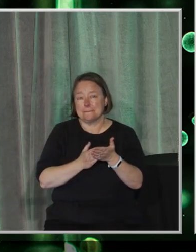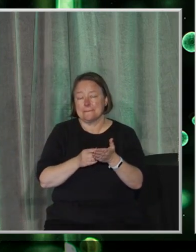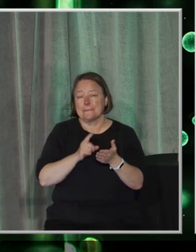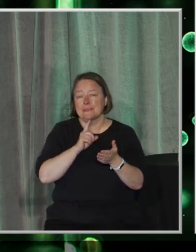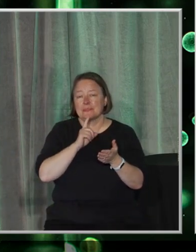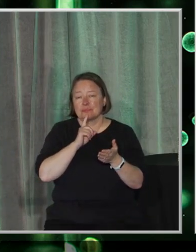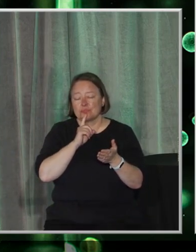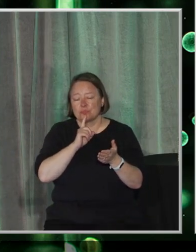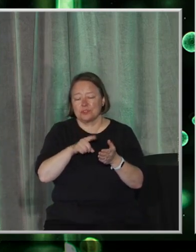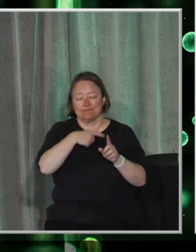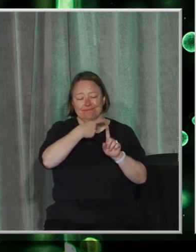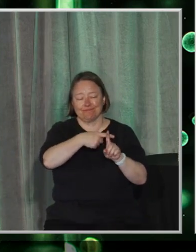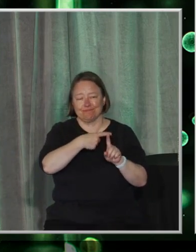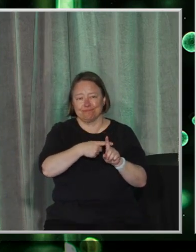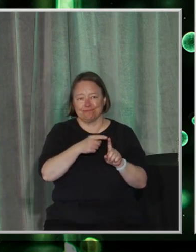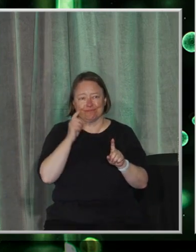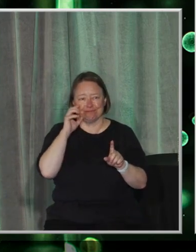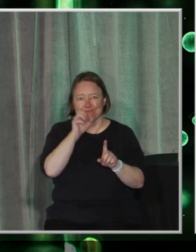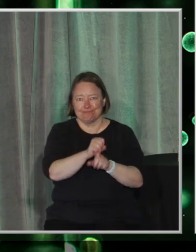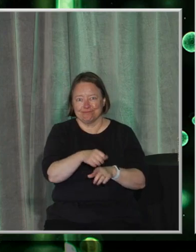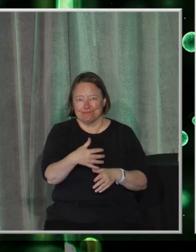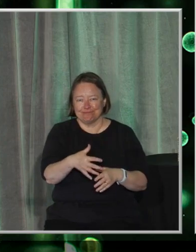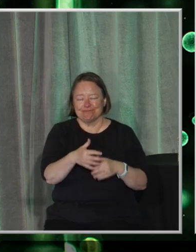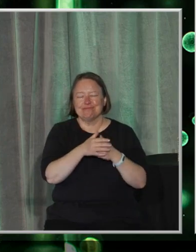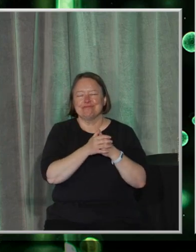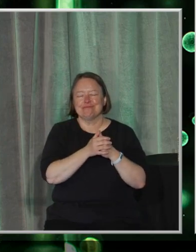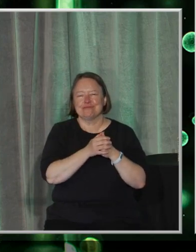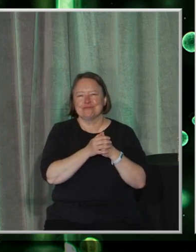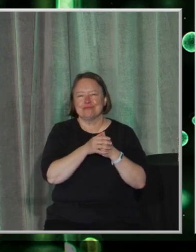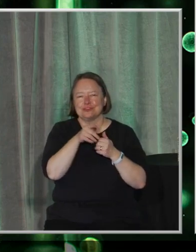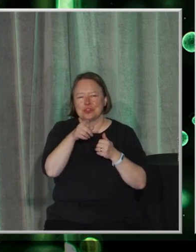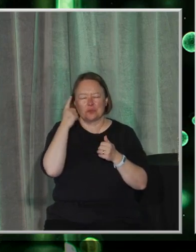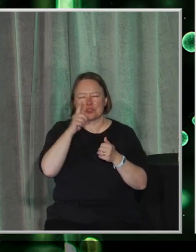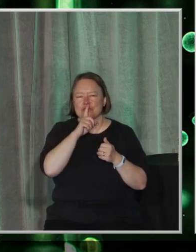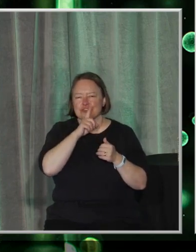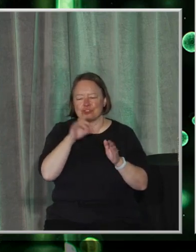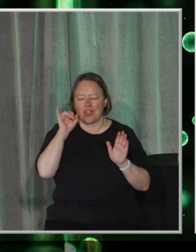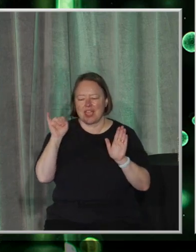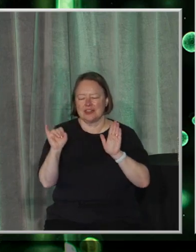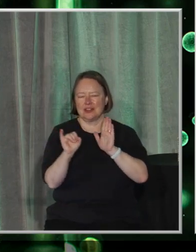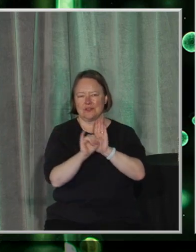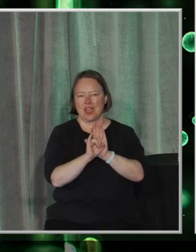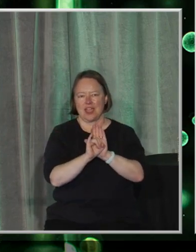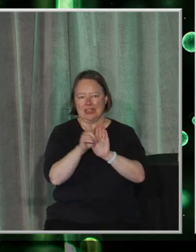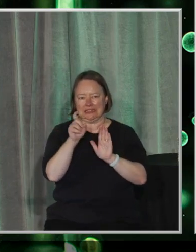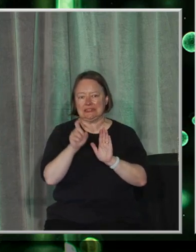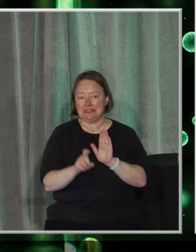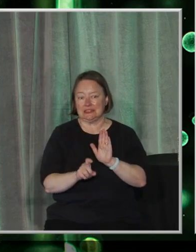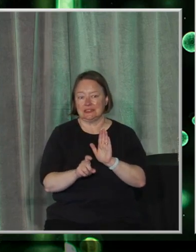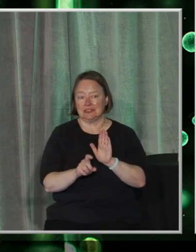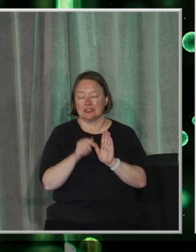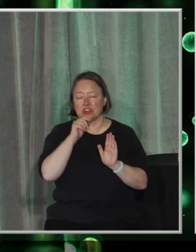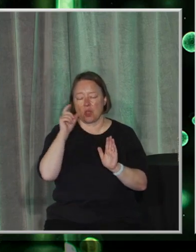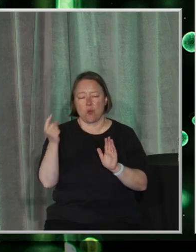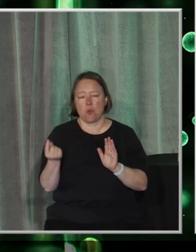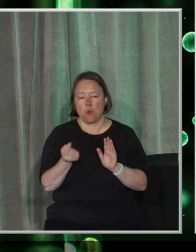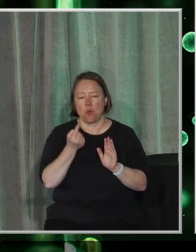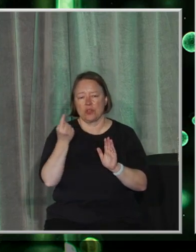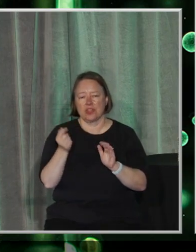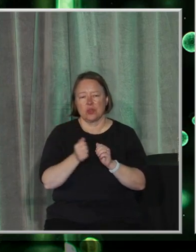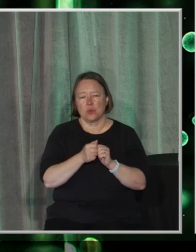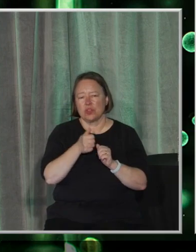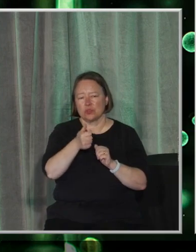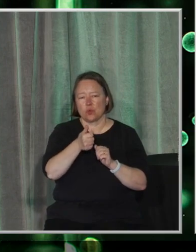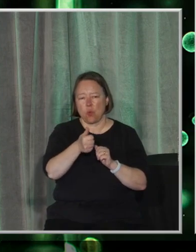real highlights for us, you have certainly identified a need, not only in your